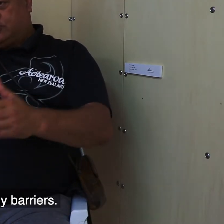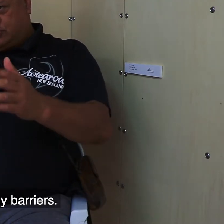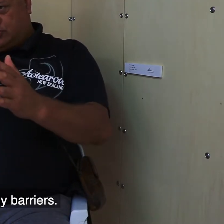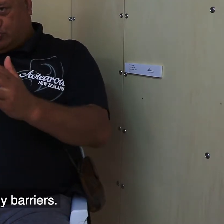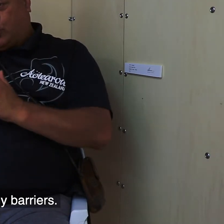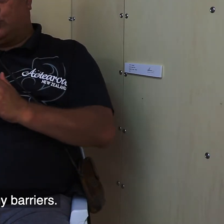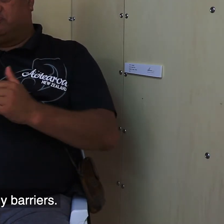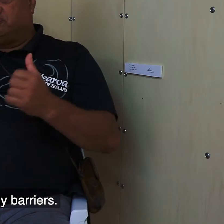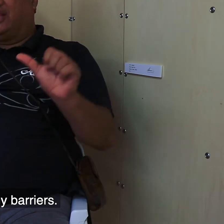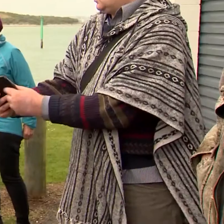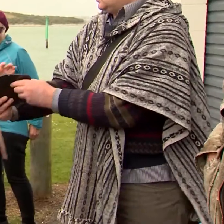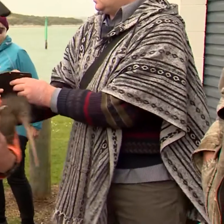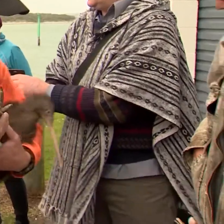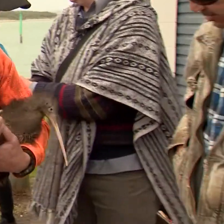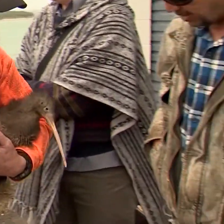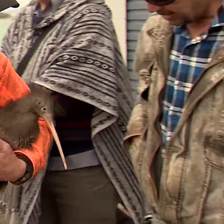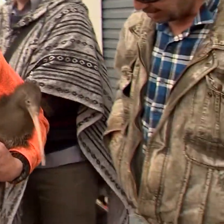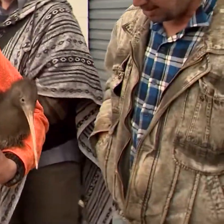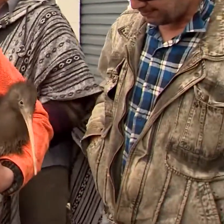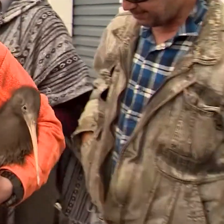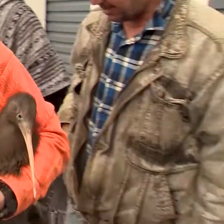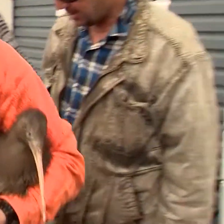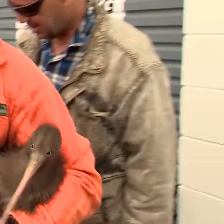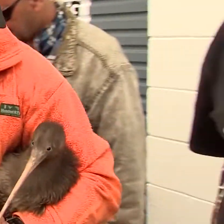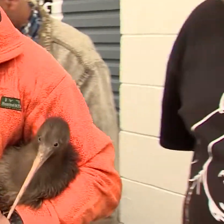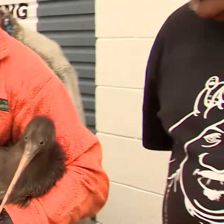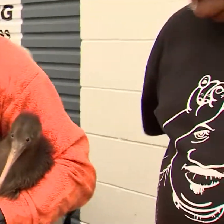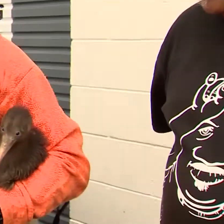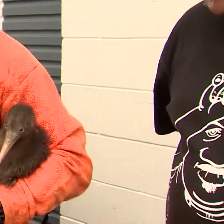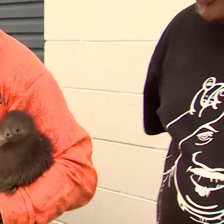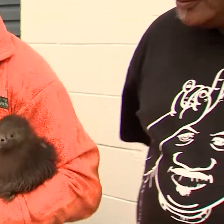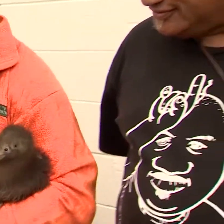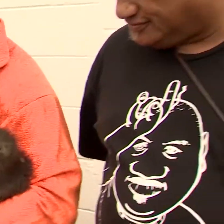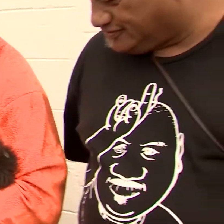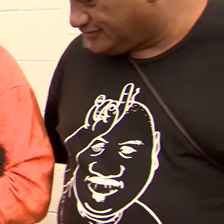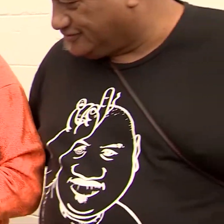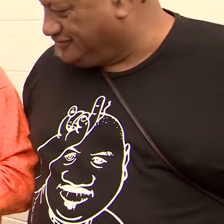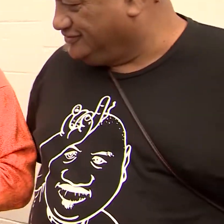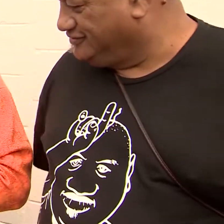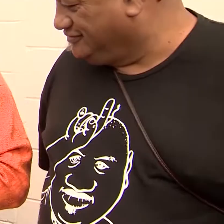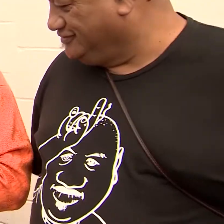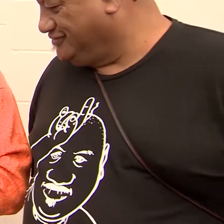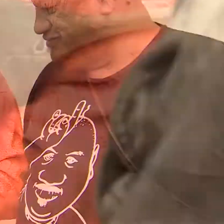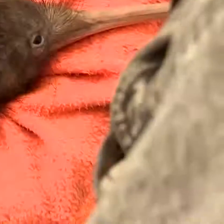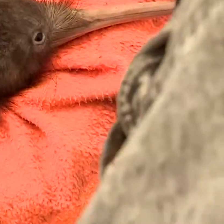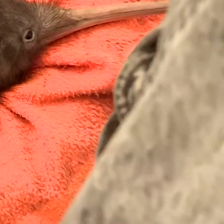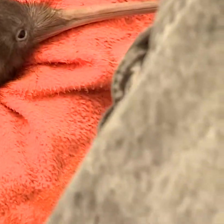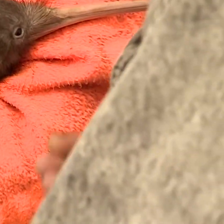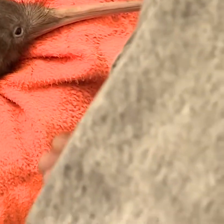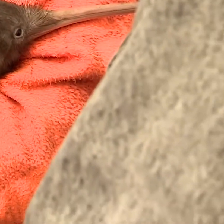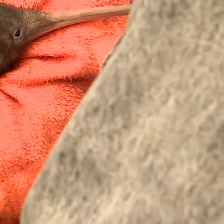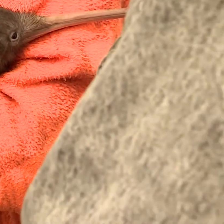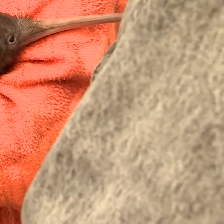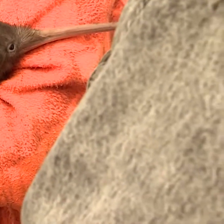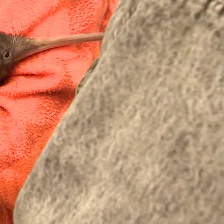So it means it won't face any barriers. Te kaupapa me nā manu Kiwi ka tuku nātu ki te wā o tapu, me te mea hoki